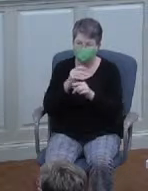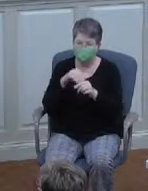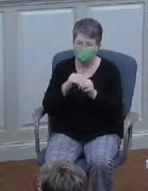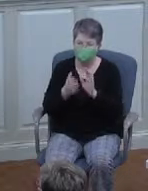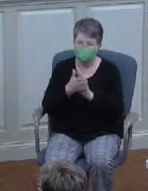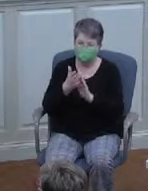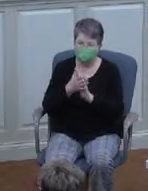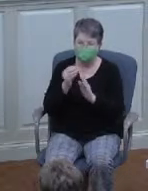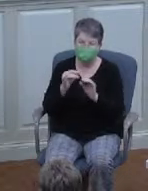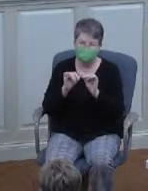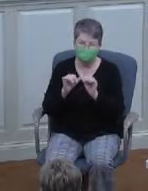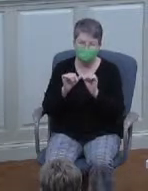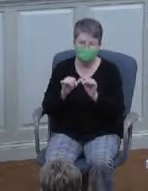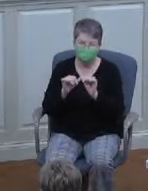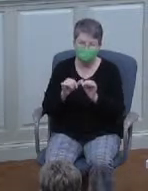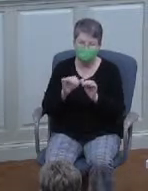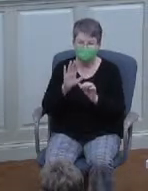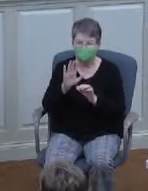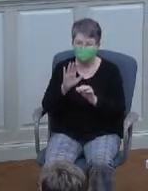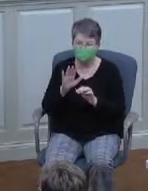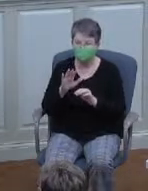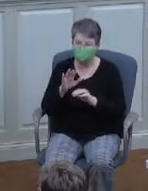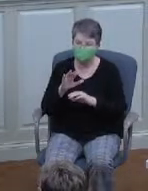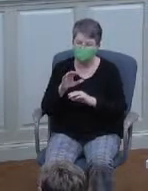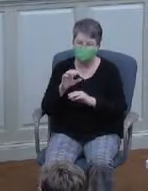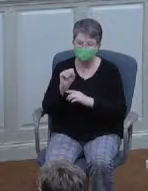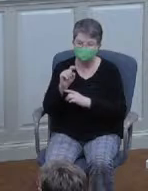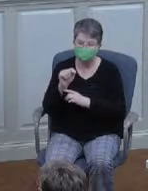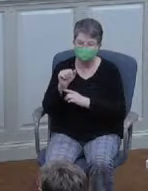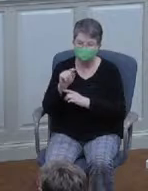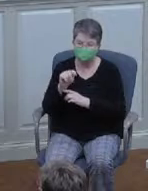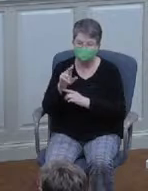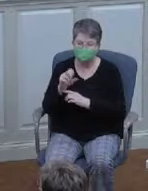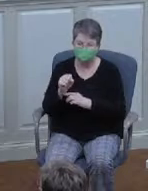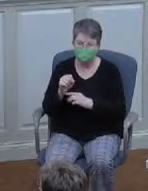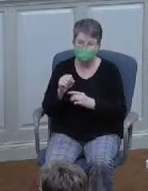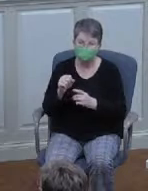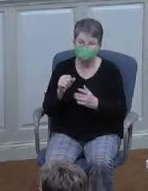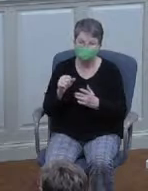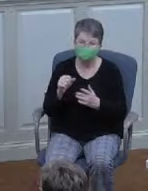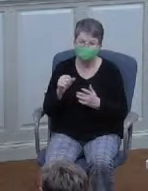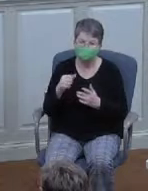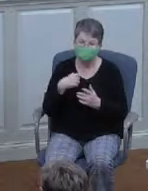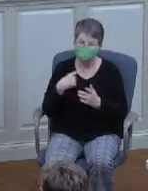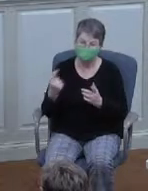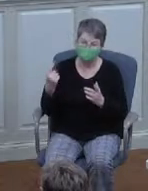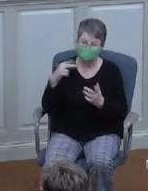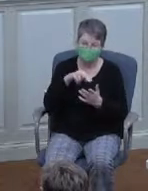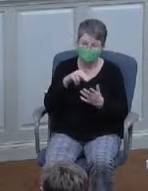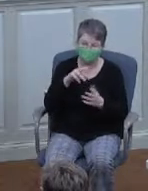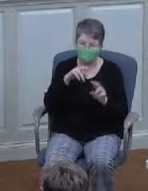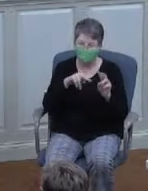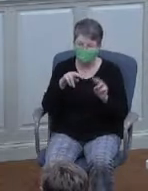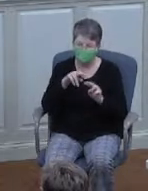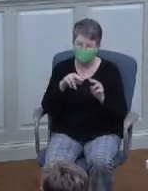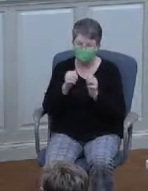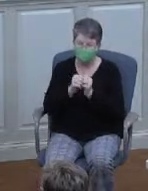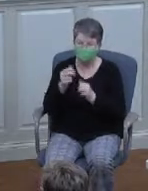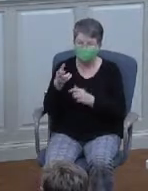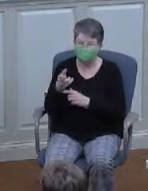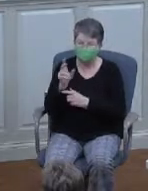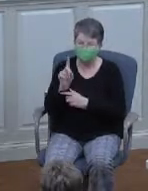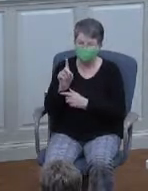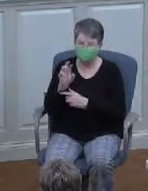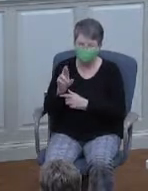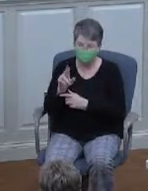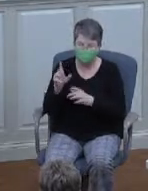maintain your permitting status and so on and so forth. So long story short, we went back and looked at some things with HDR, and they